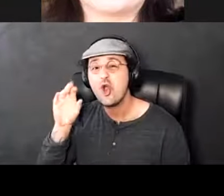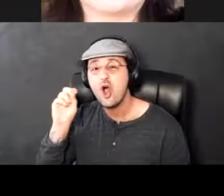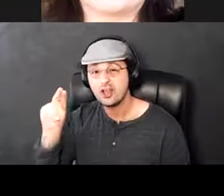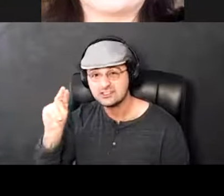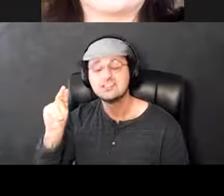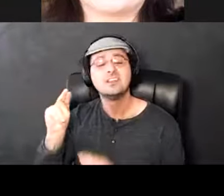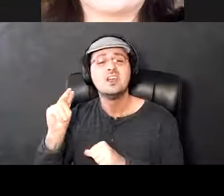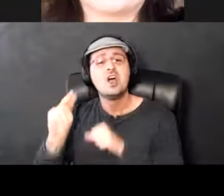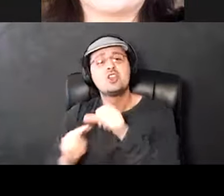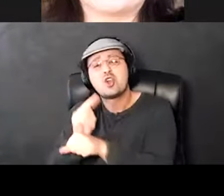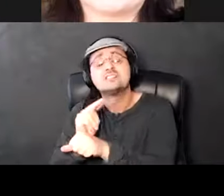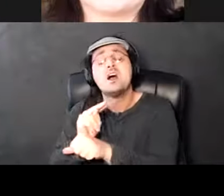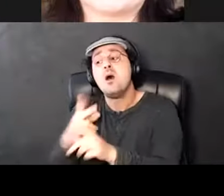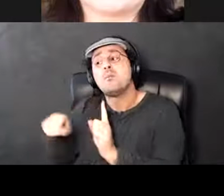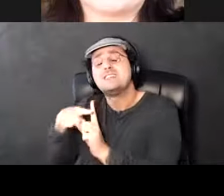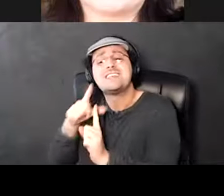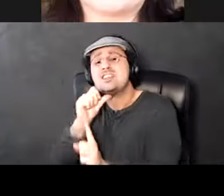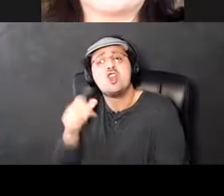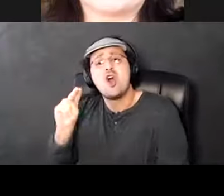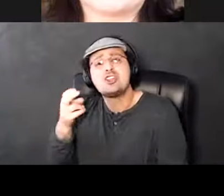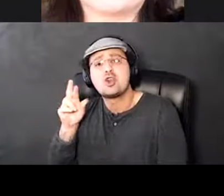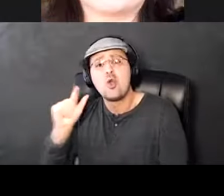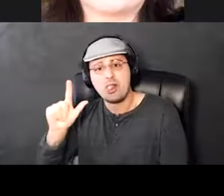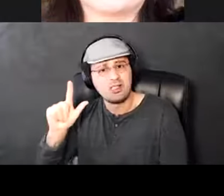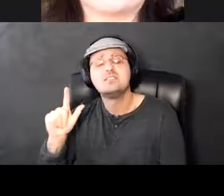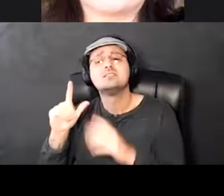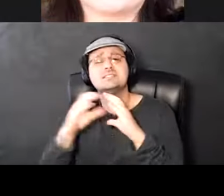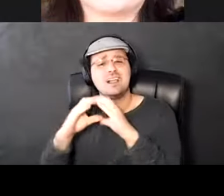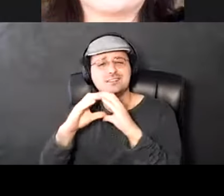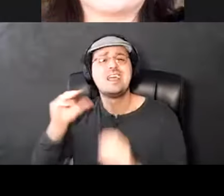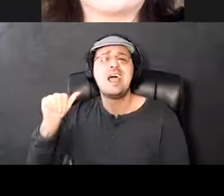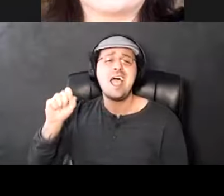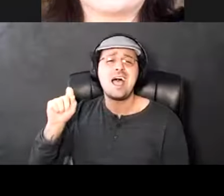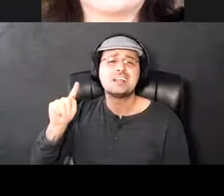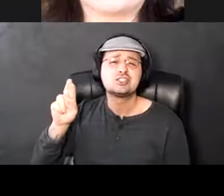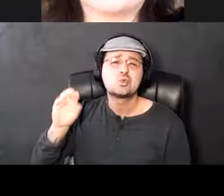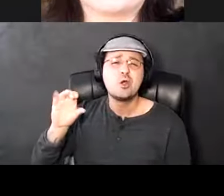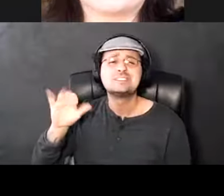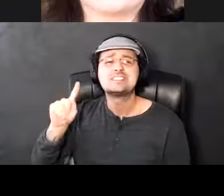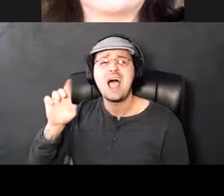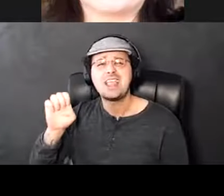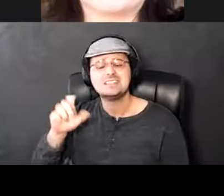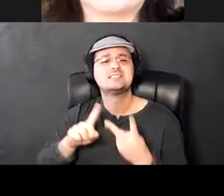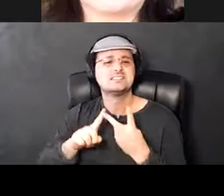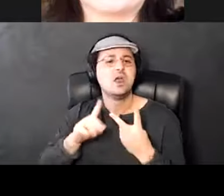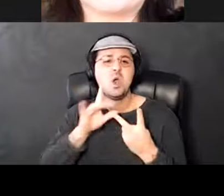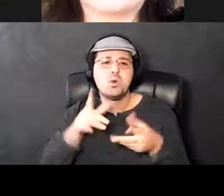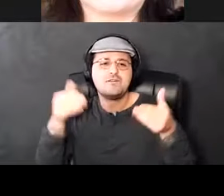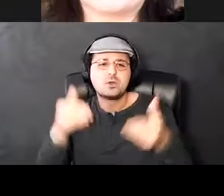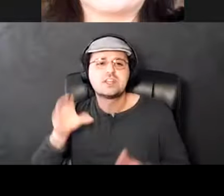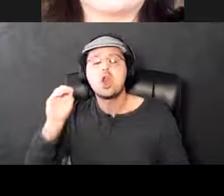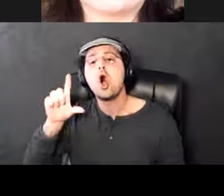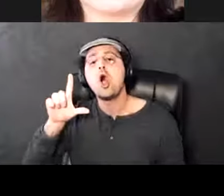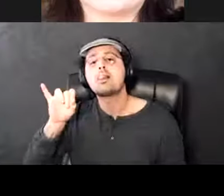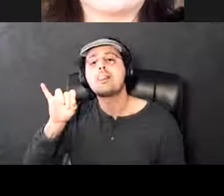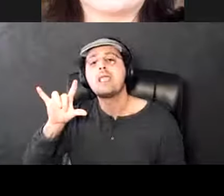also non-neuronal cells that participate in the circuitry, like astrocytes and oligodendrocytes. And I'll kind of focus on oligodendrocytes today.